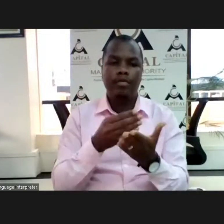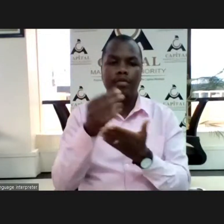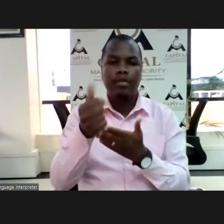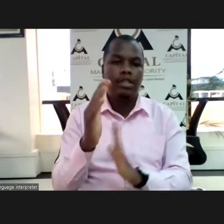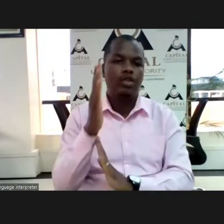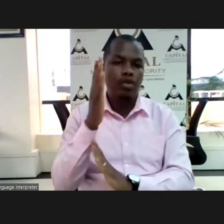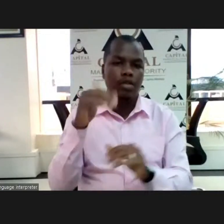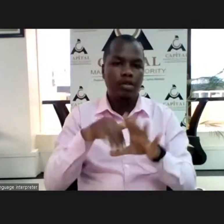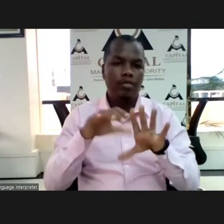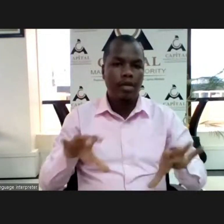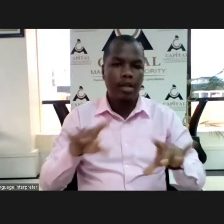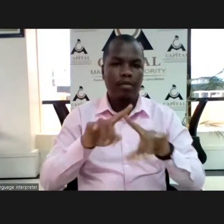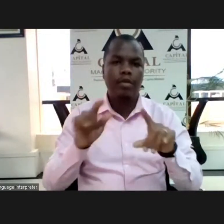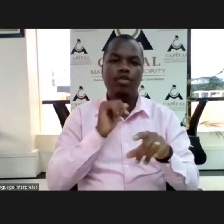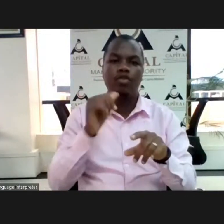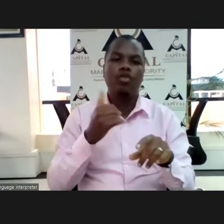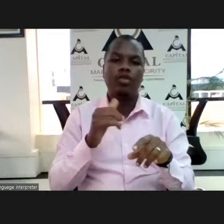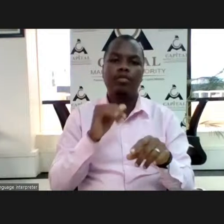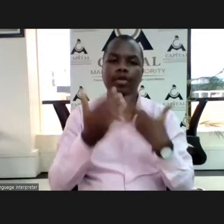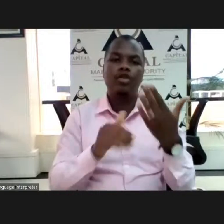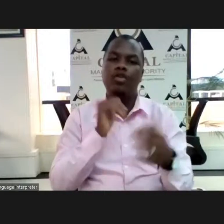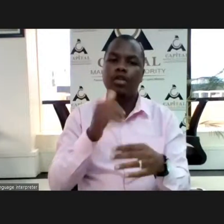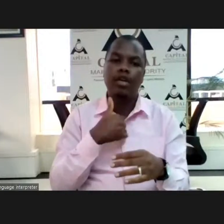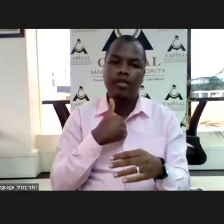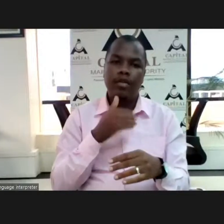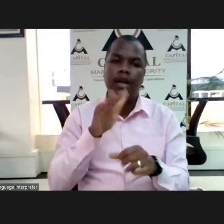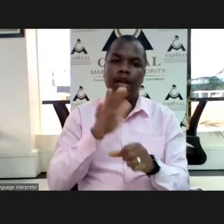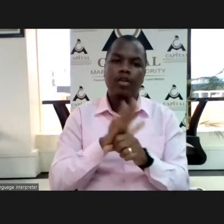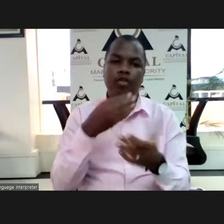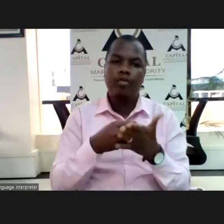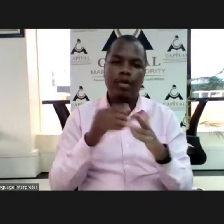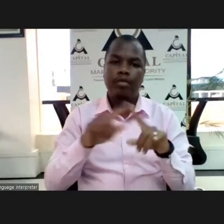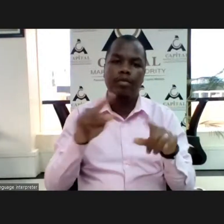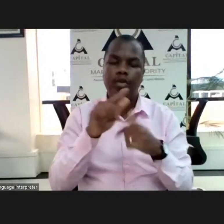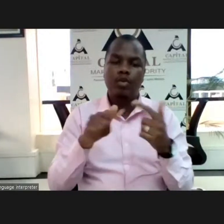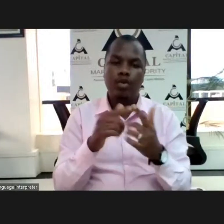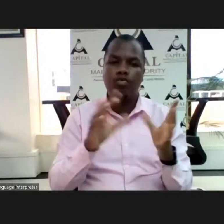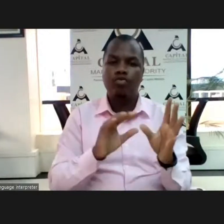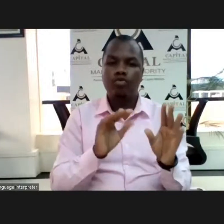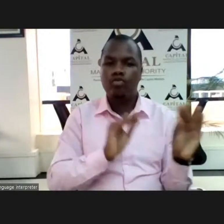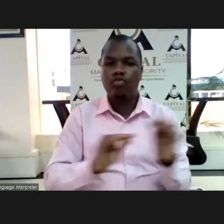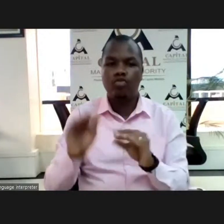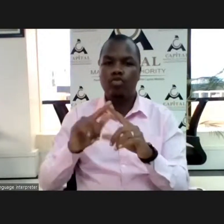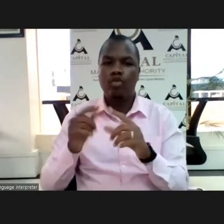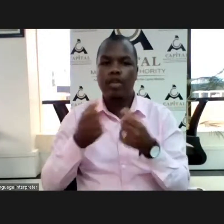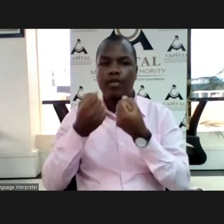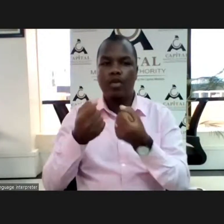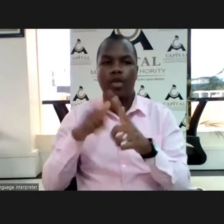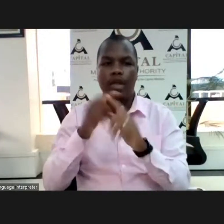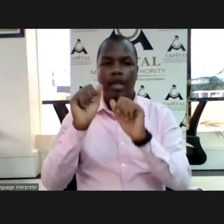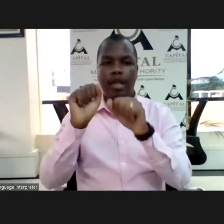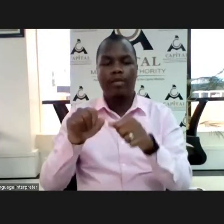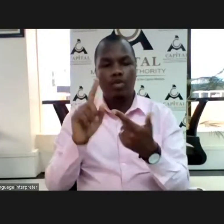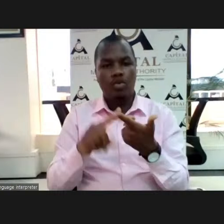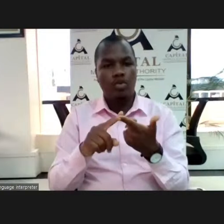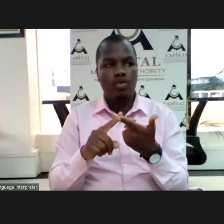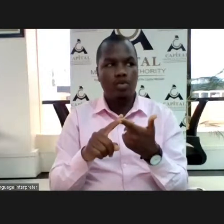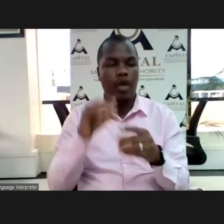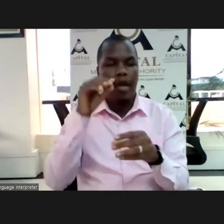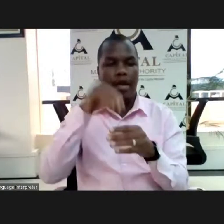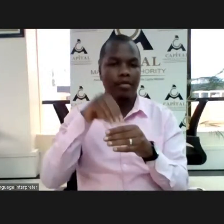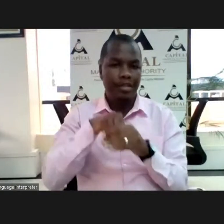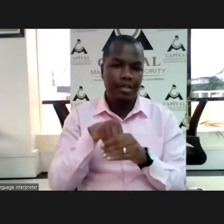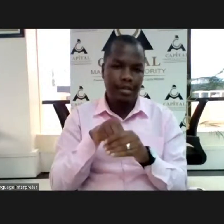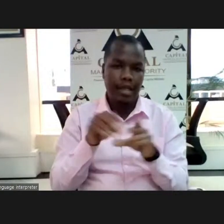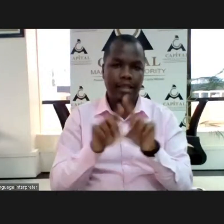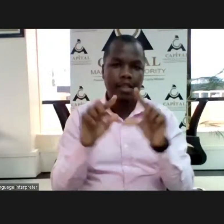in the market, but they might not have a lot of money. But when you pull them into a vehicle, then they're able to invest as